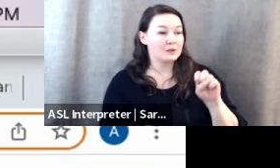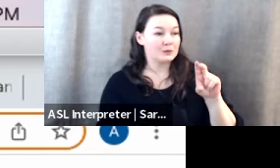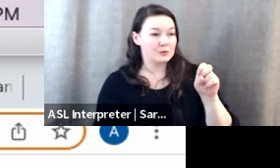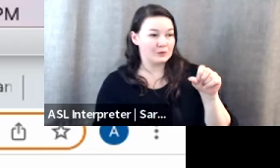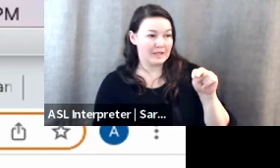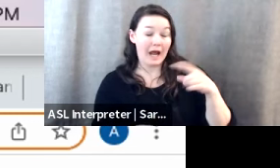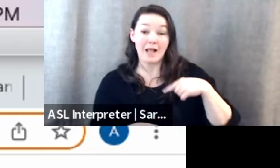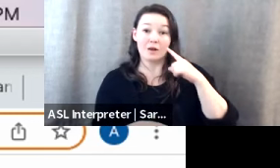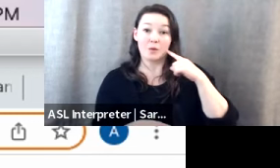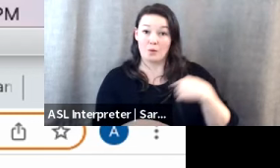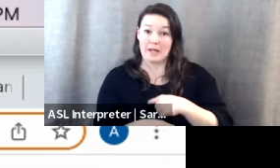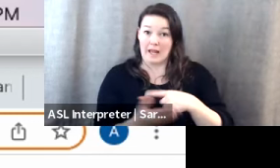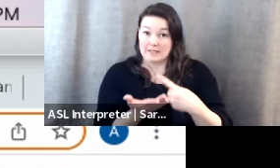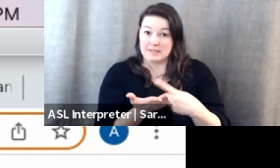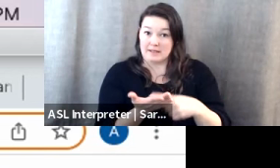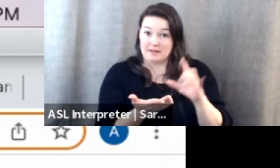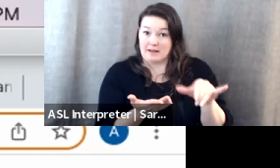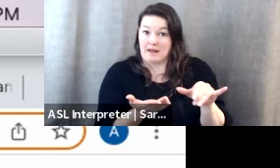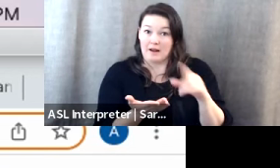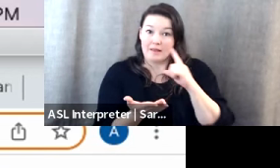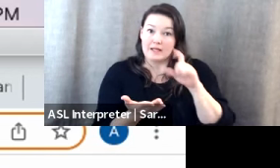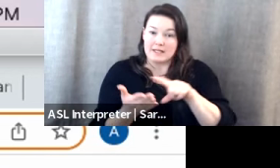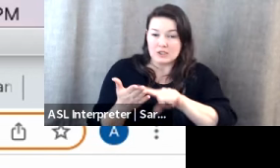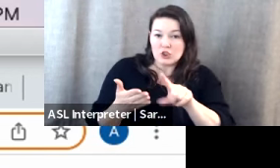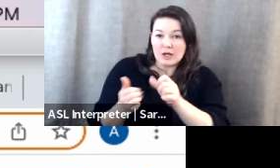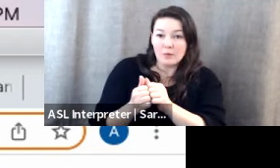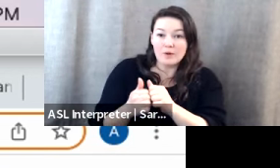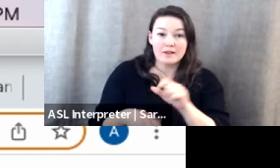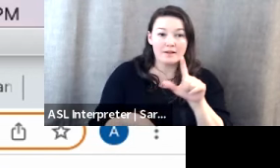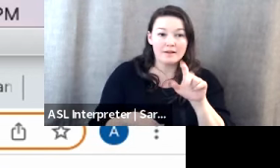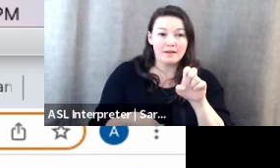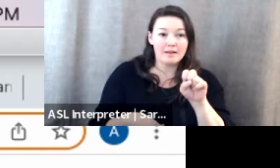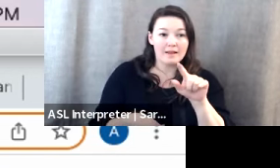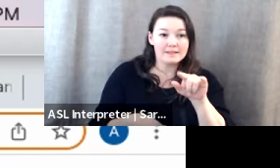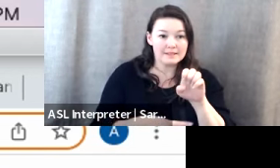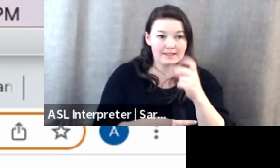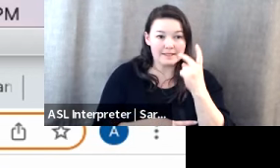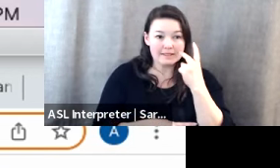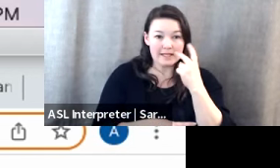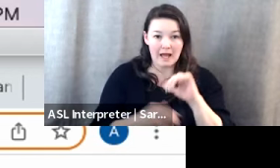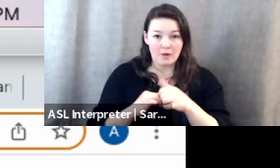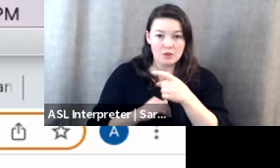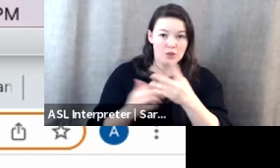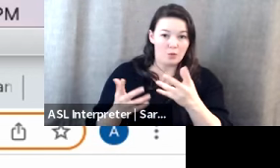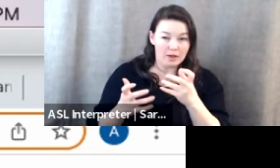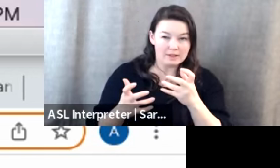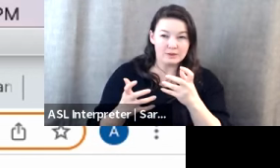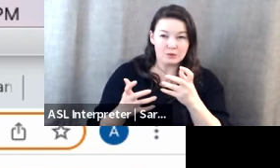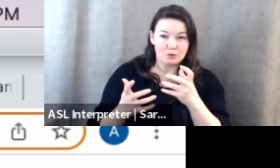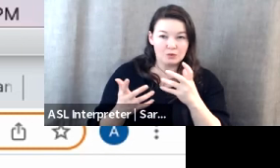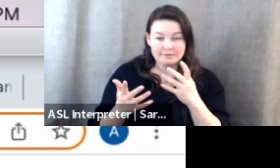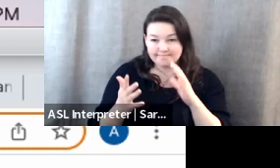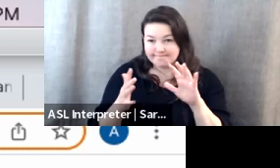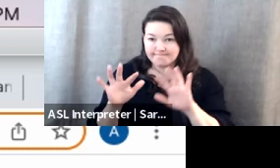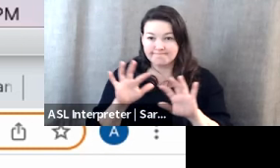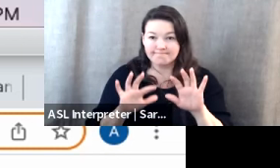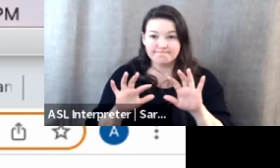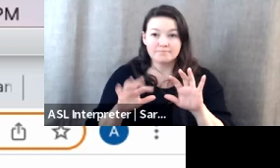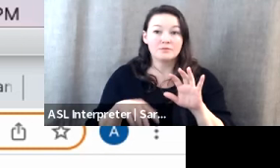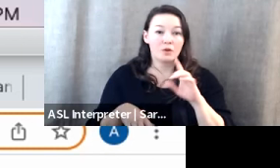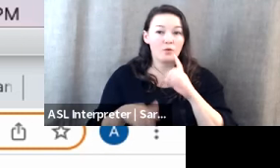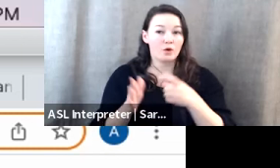think it'll be something we'll need to check in with Leslie about too, to see, how we would want to look at that as far as the ARPA